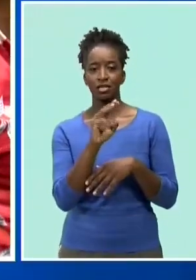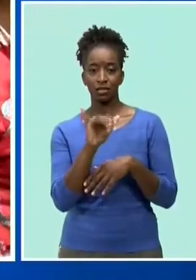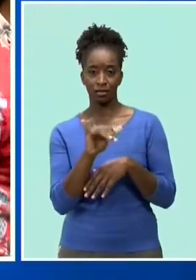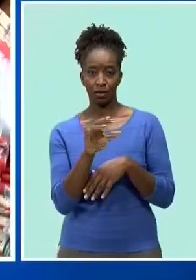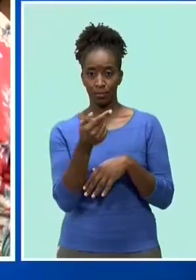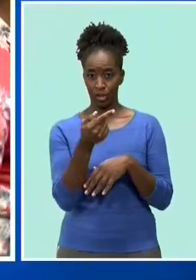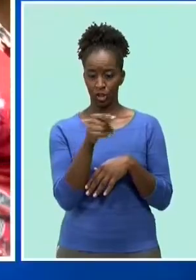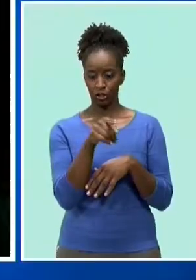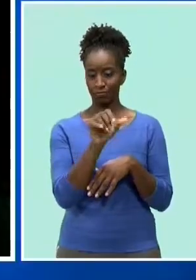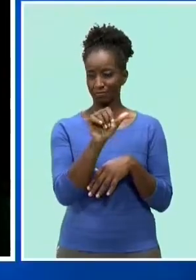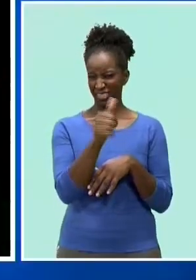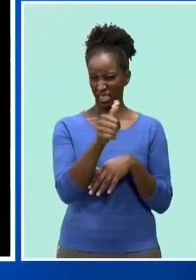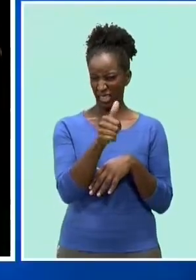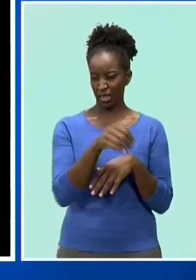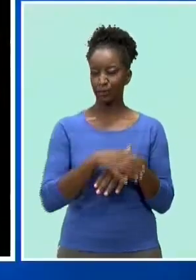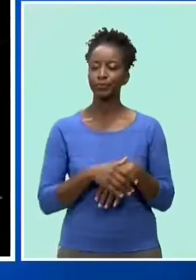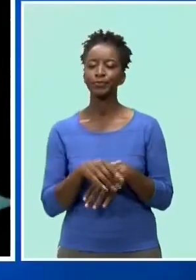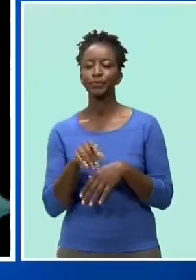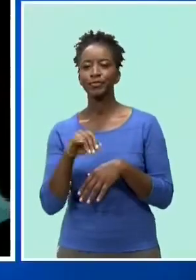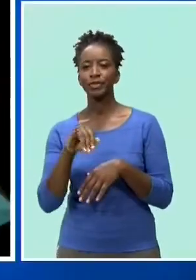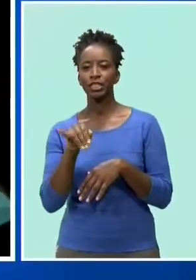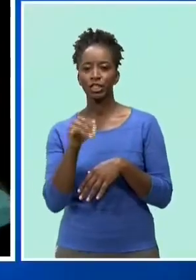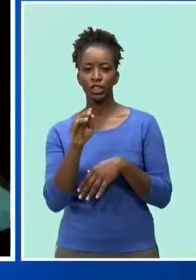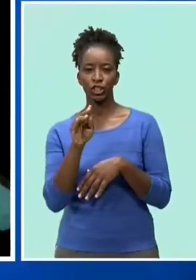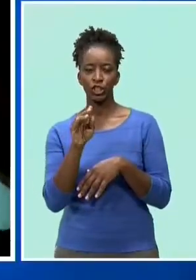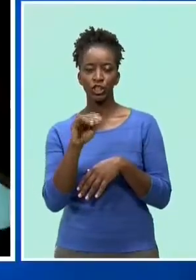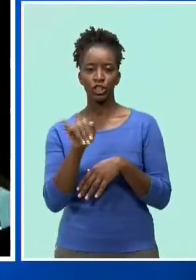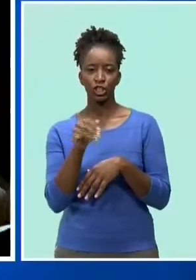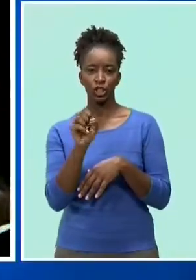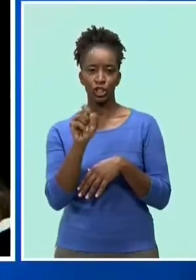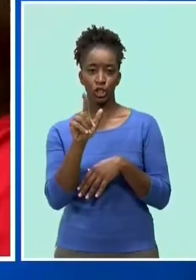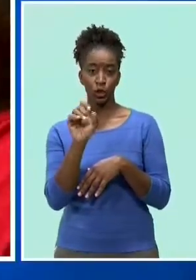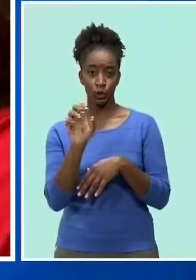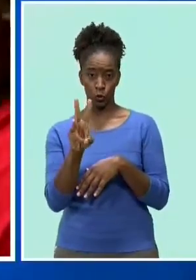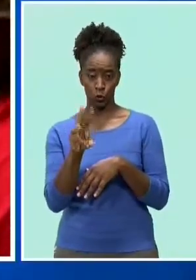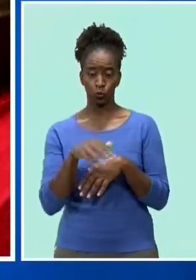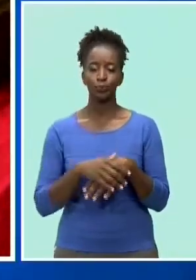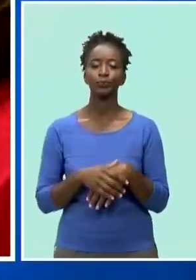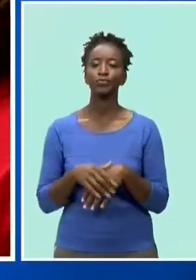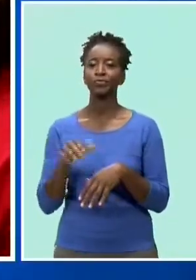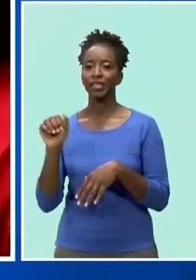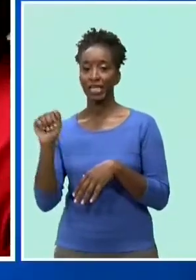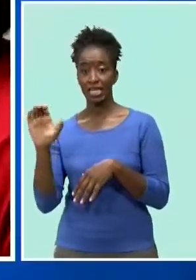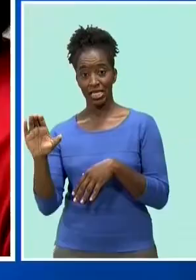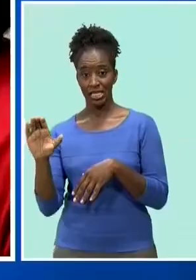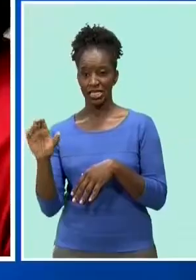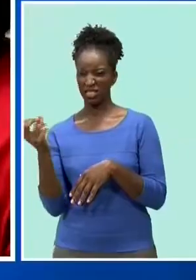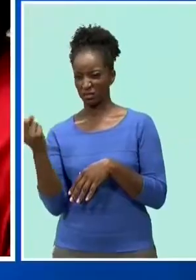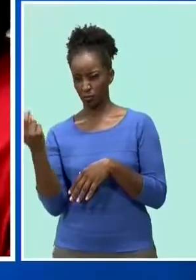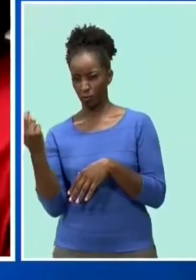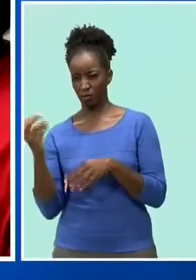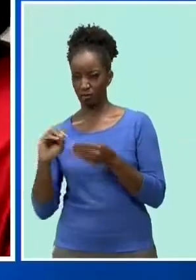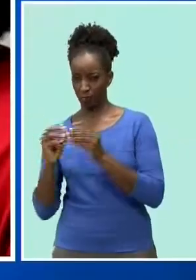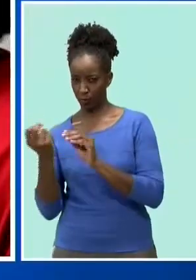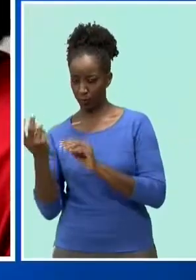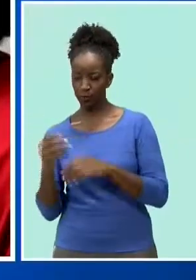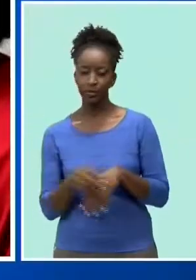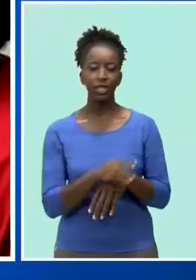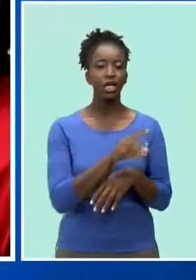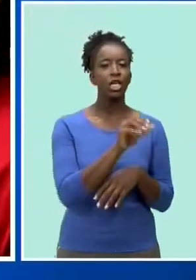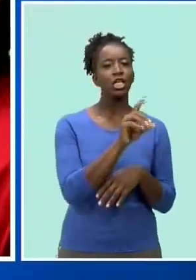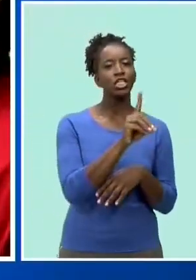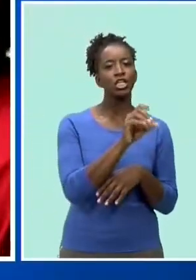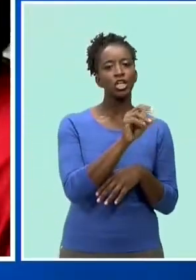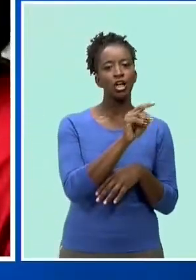half at 10, followed by Jay Slow at 11, and two-time King AC at 12. Donella is at 13, followed by